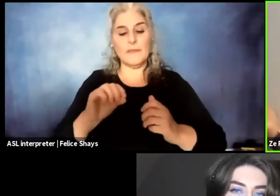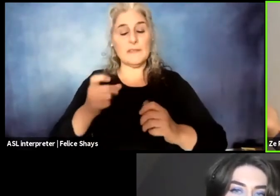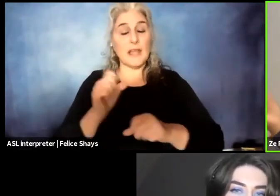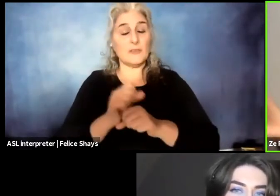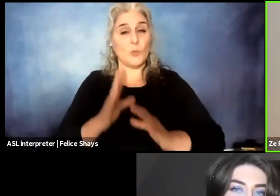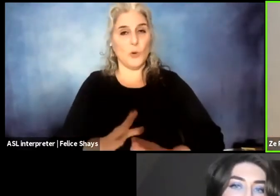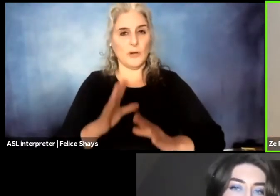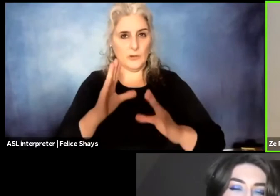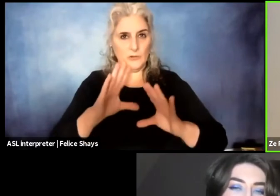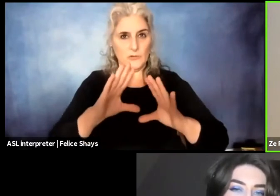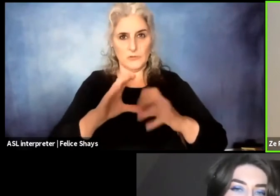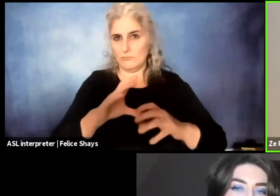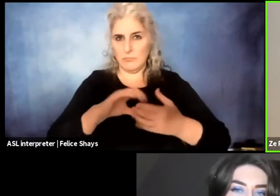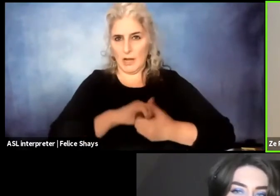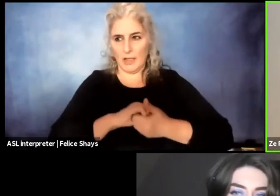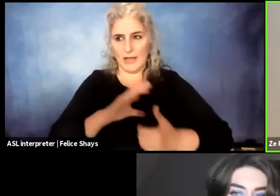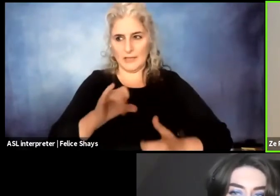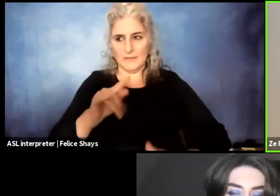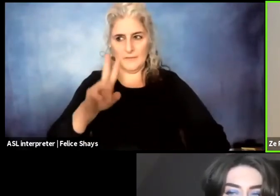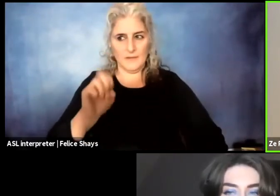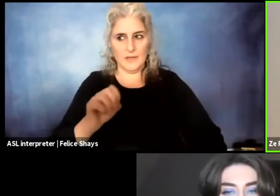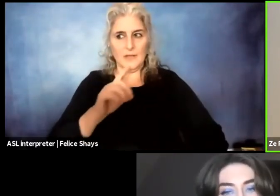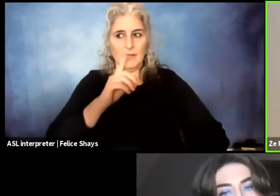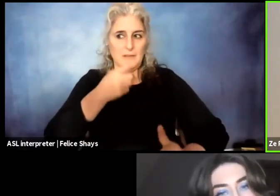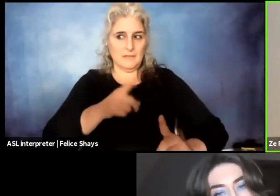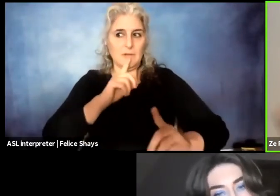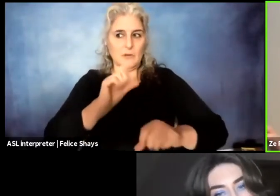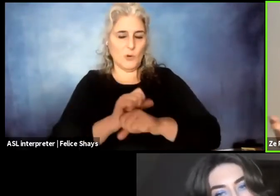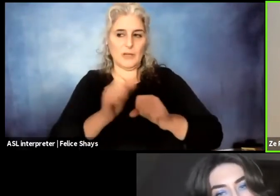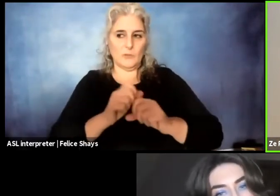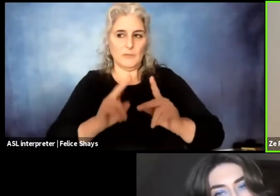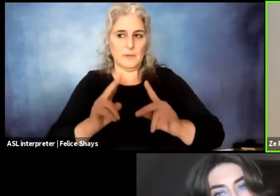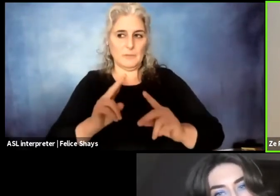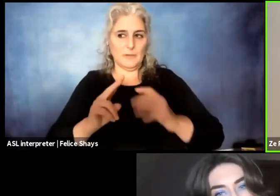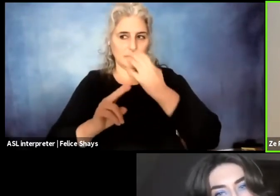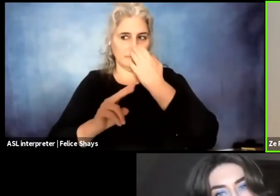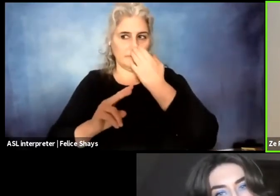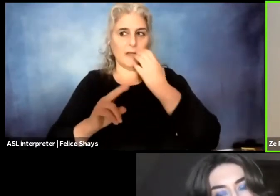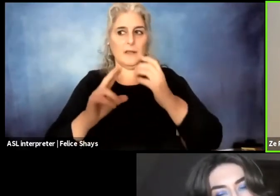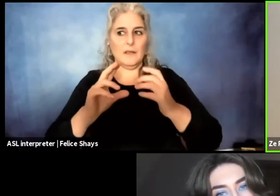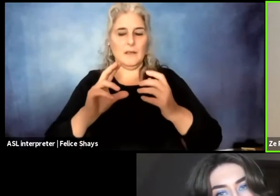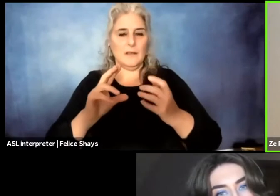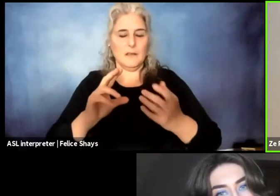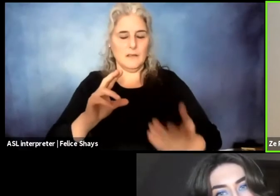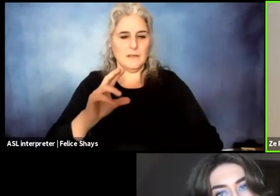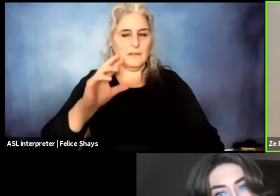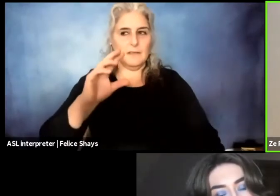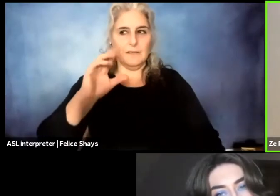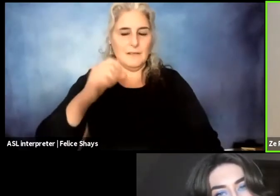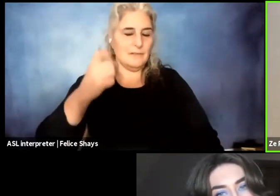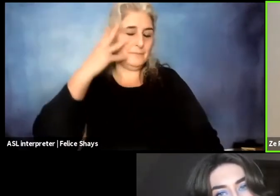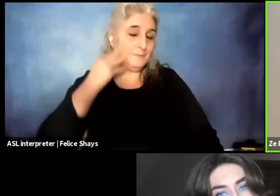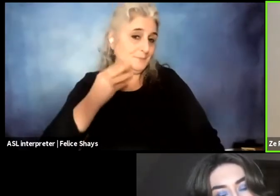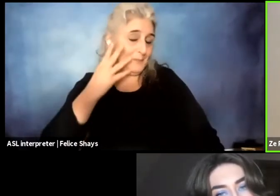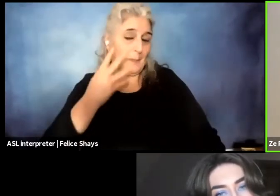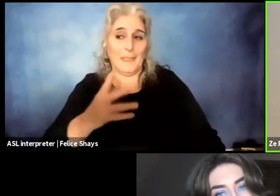experts, people who are, yes, the educators, the ones that, I mean, without us, how would you know that you can try different types